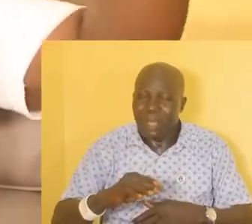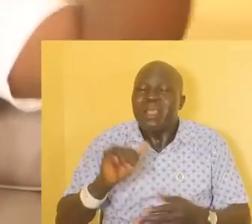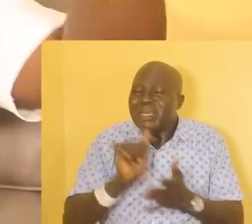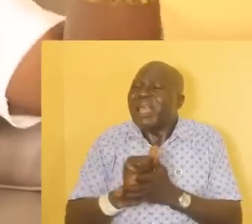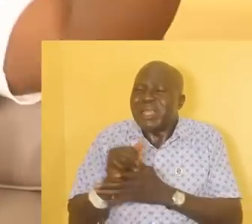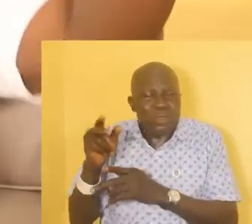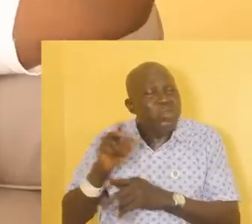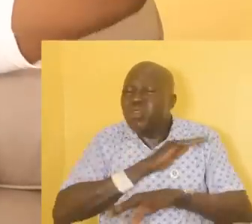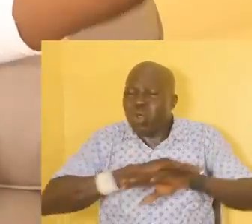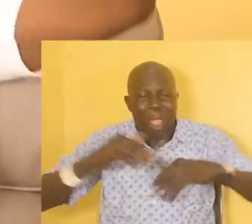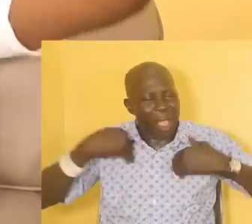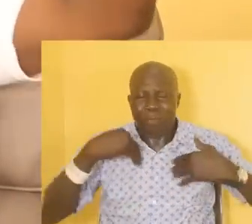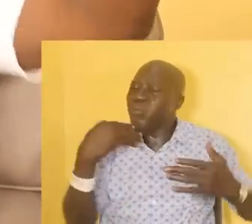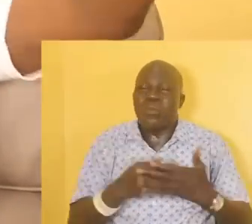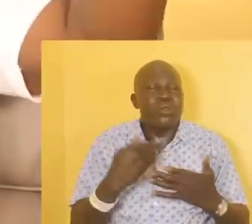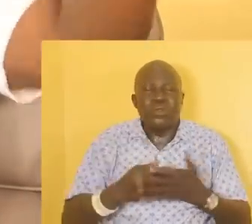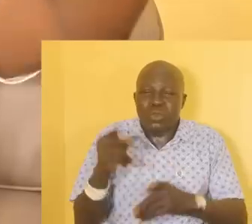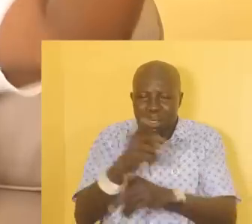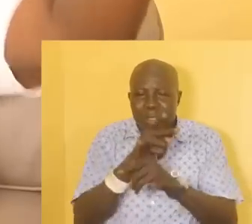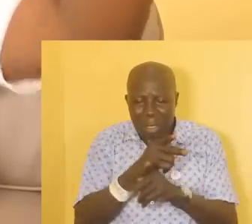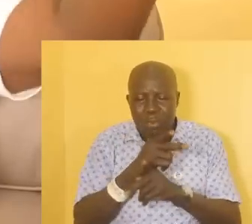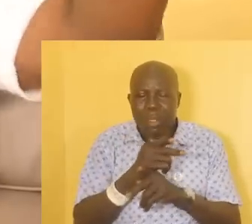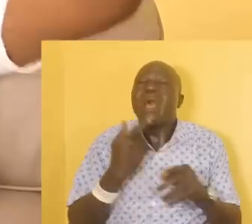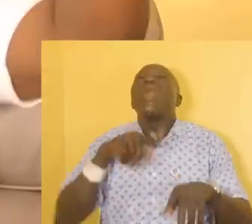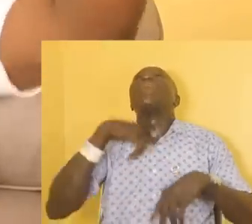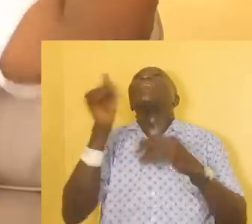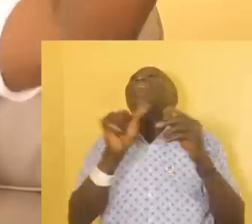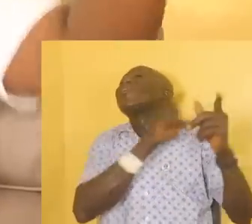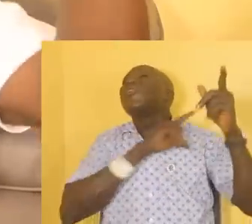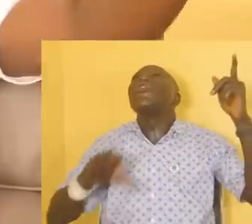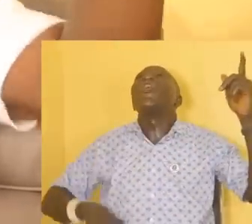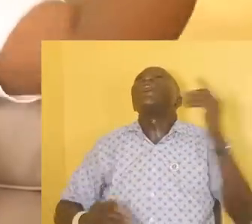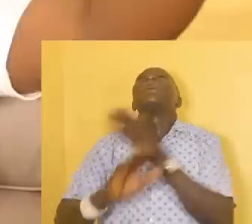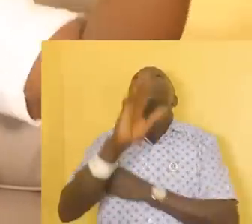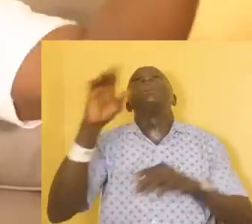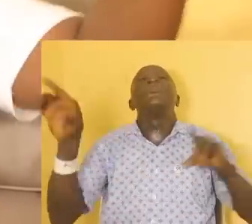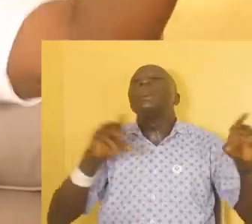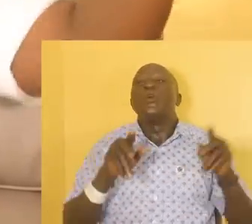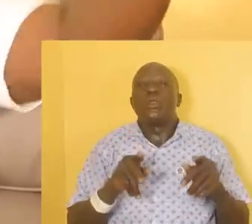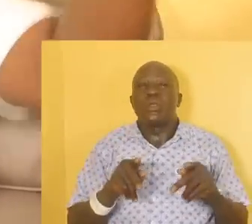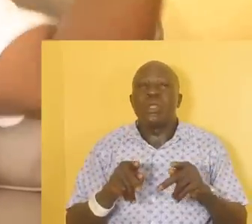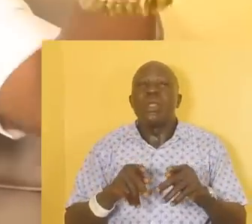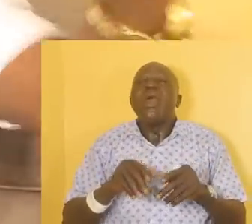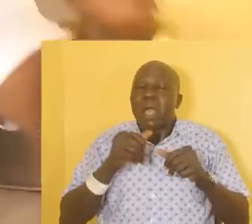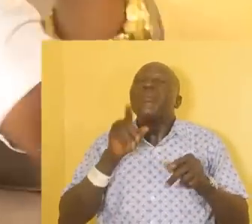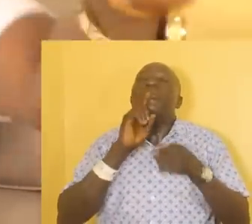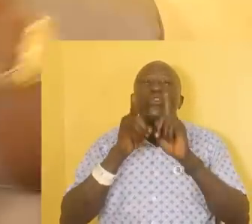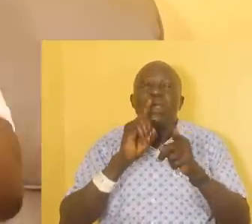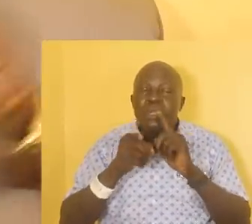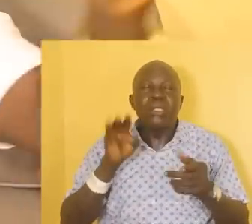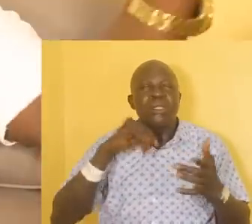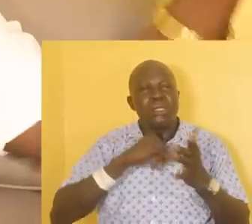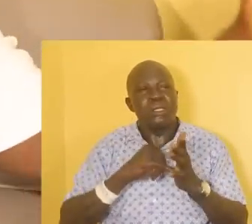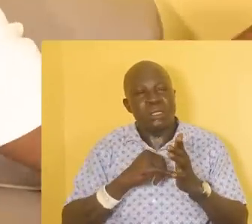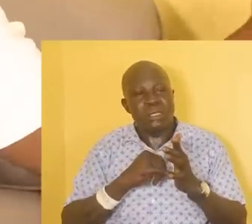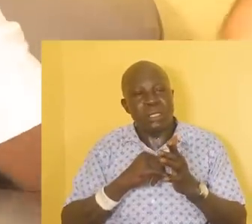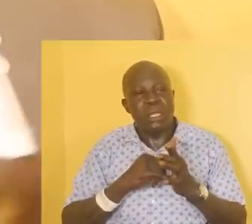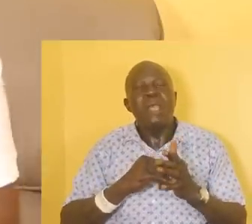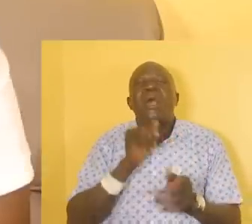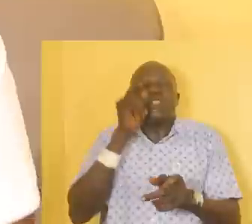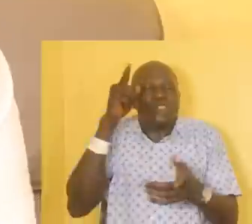dé. Mo mọ̀ pé ẹlẹ́ṣẹ́. Kóòrùn ni tó wọ̀. Ẹ sàánú mẹ́. Oyè